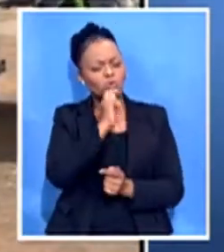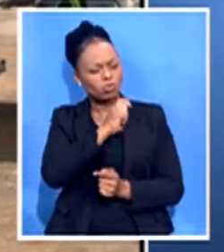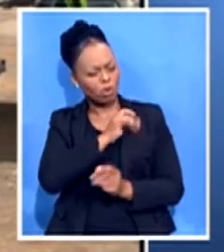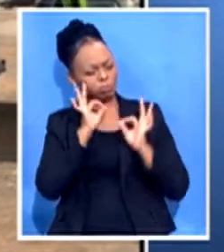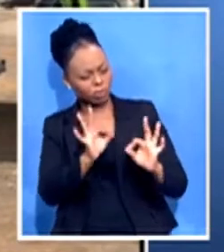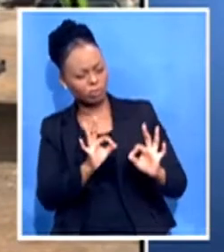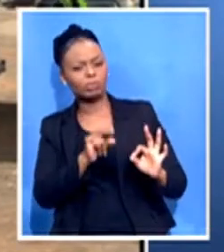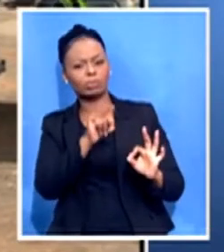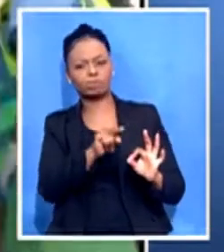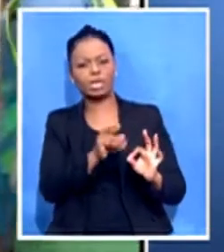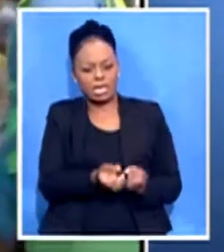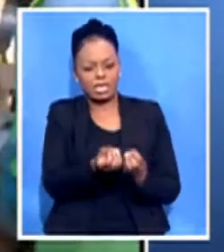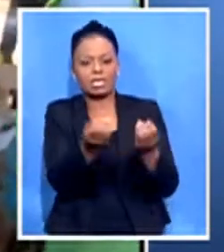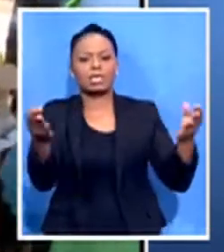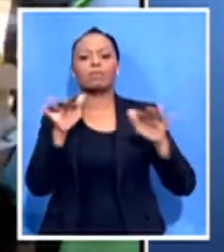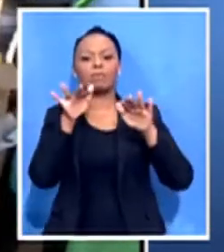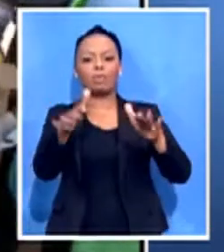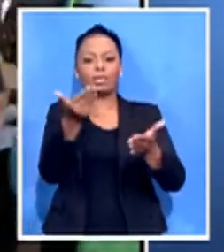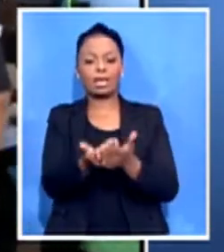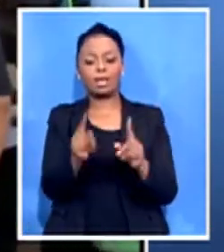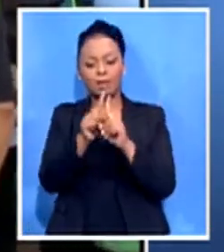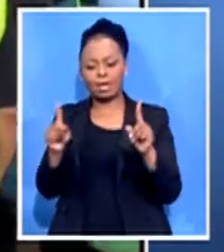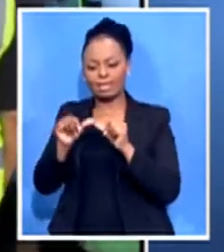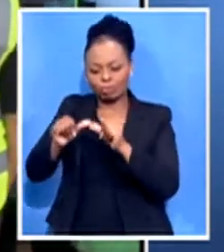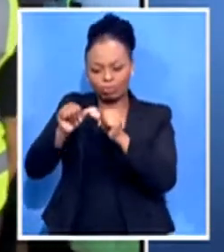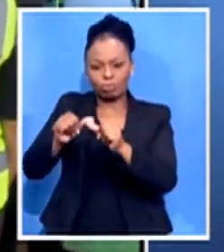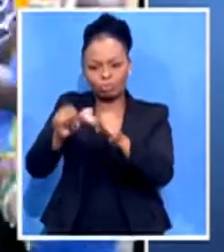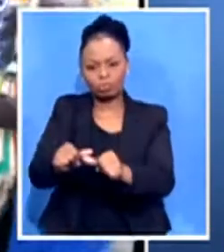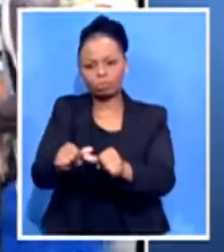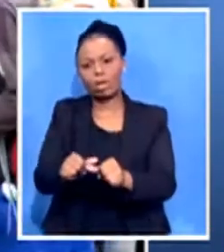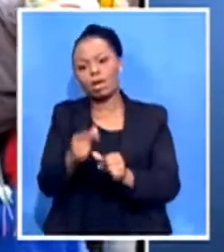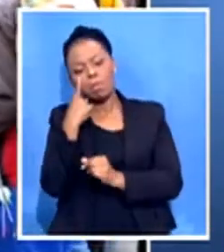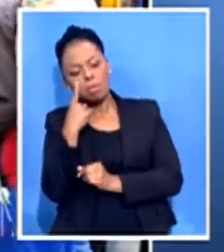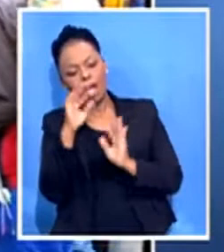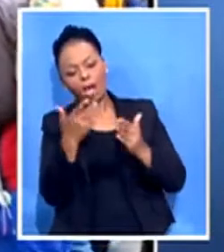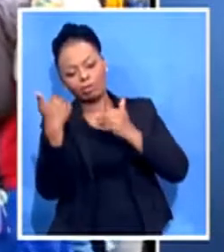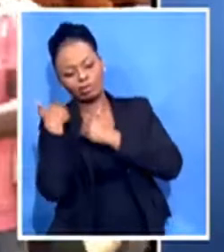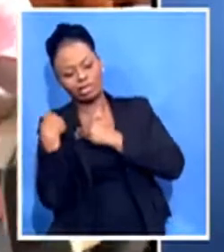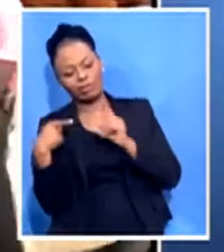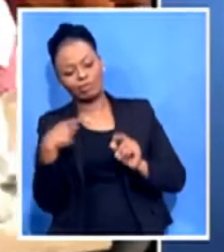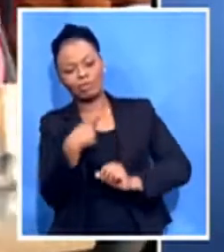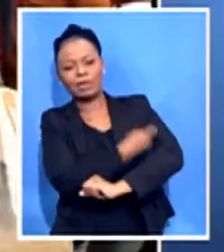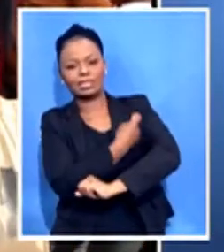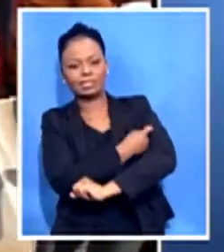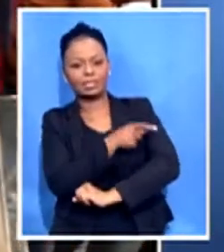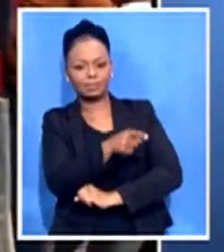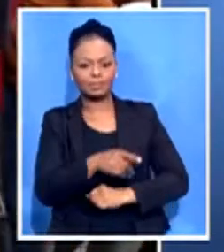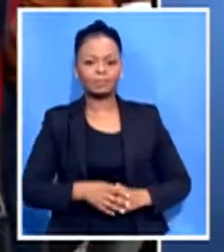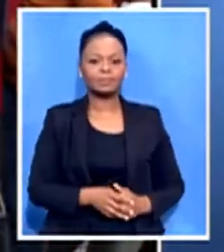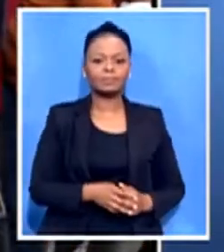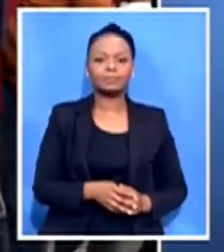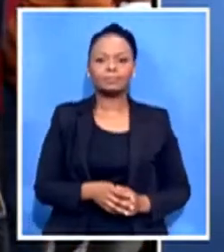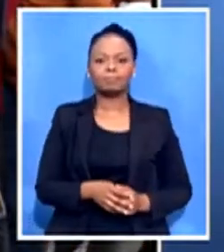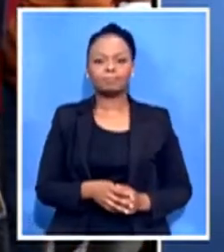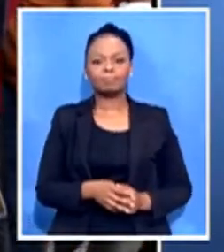continue to collect safety data. That's what it means. Talk to us about some of the foreseeable distribution